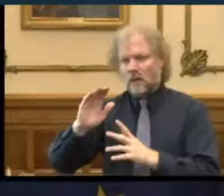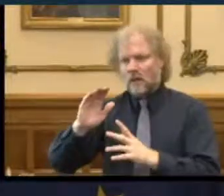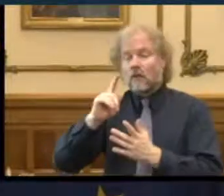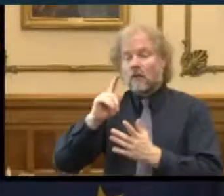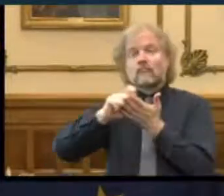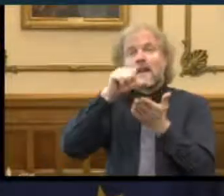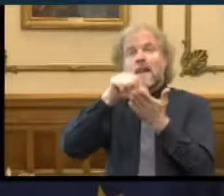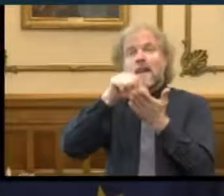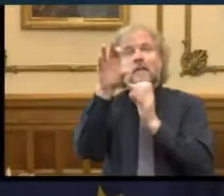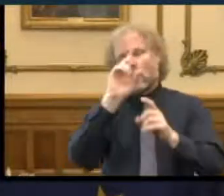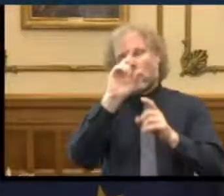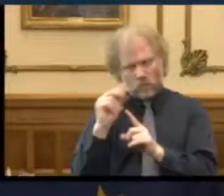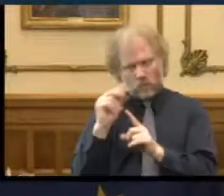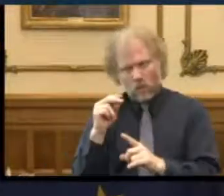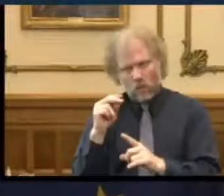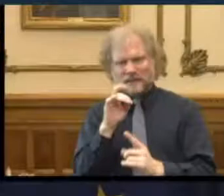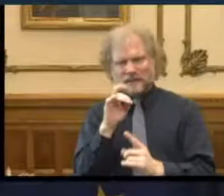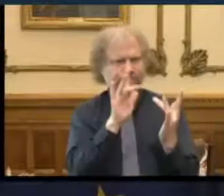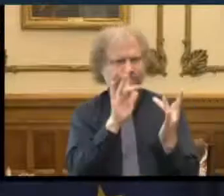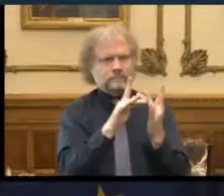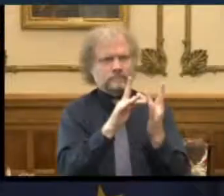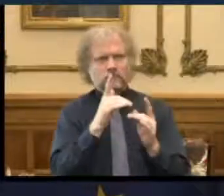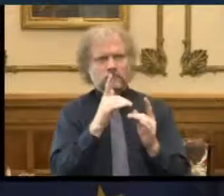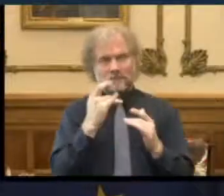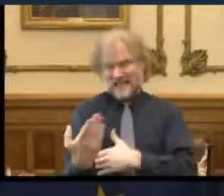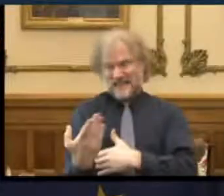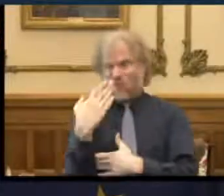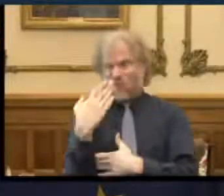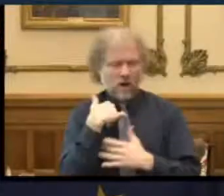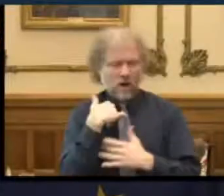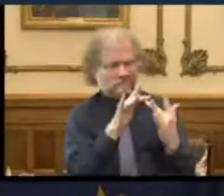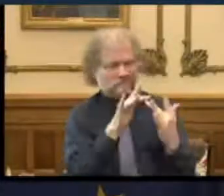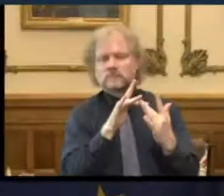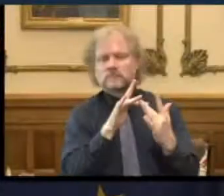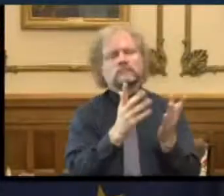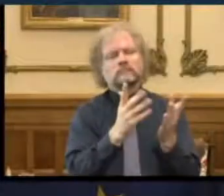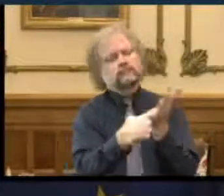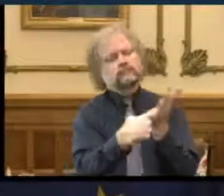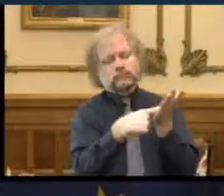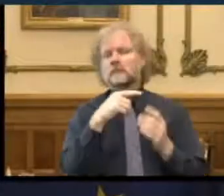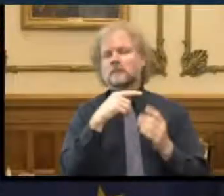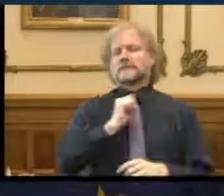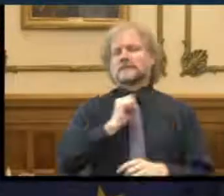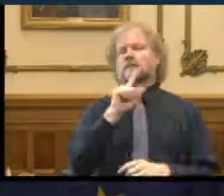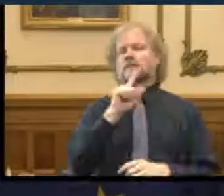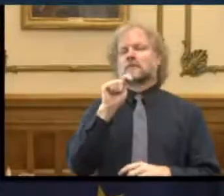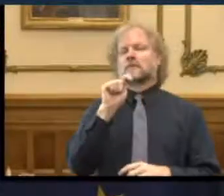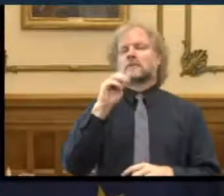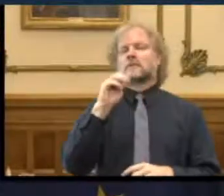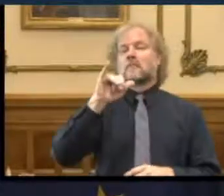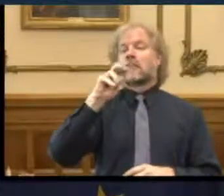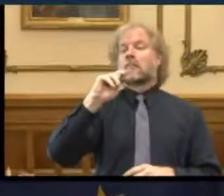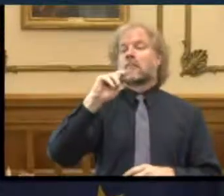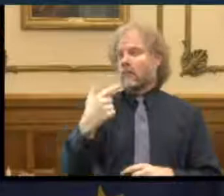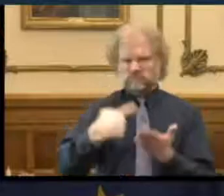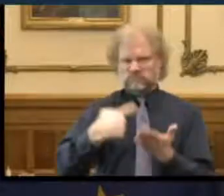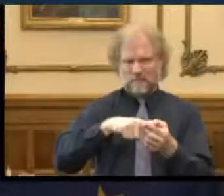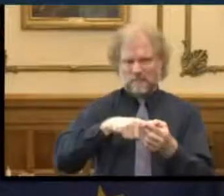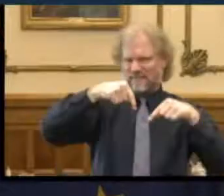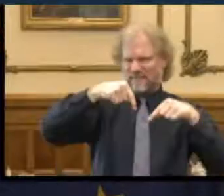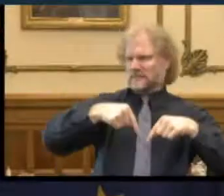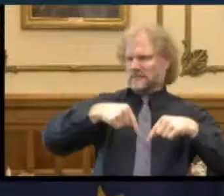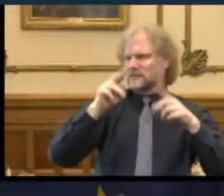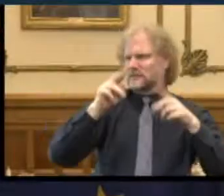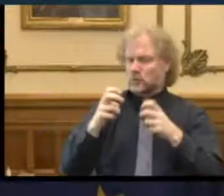I've talked with, as of earlier this morning, had a great conversation with Senator Todd Young on this topic. And so